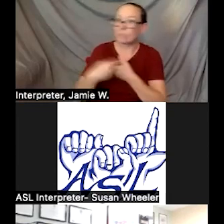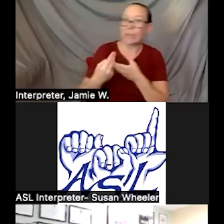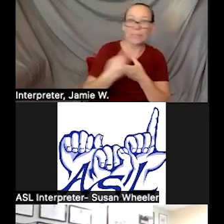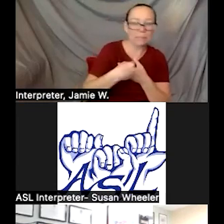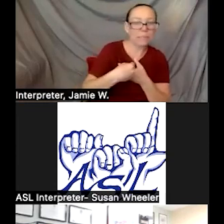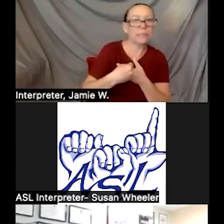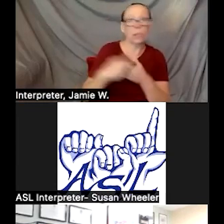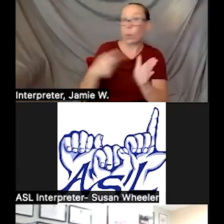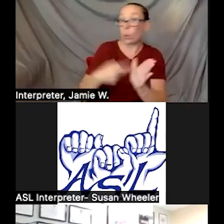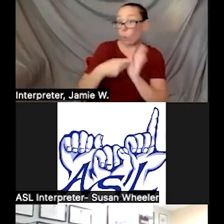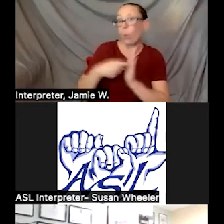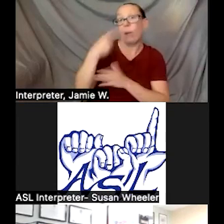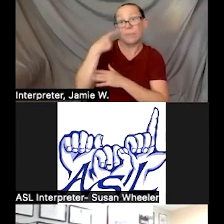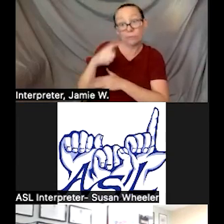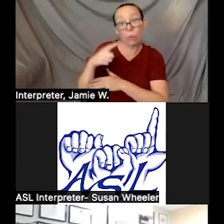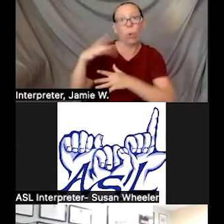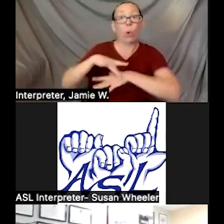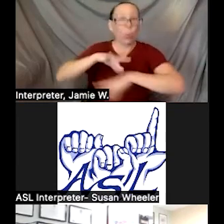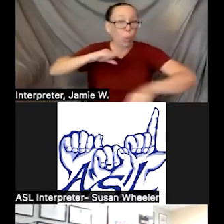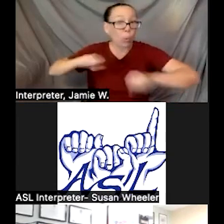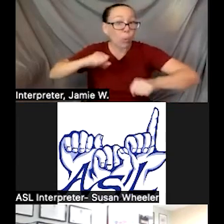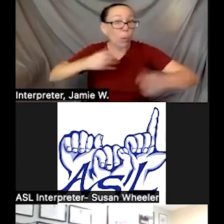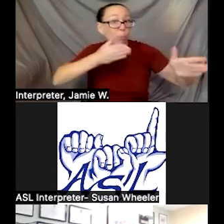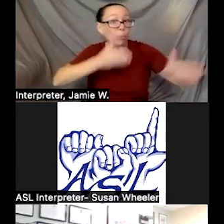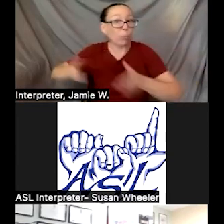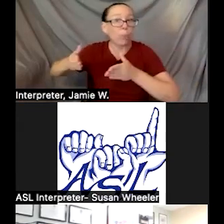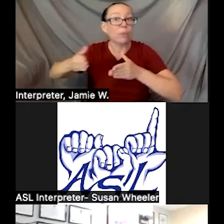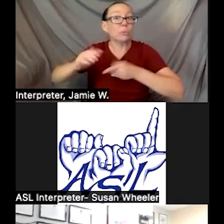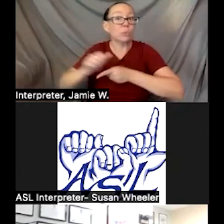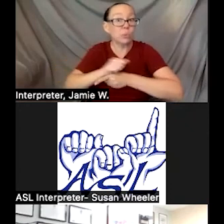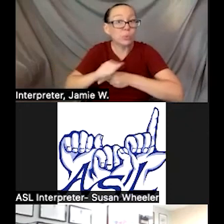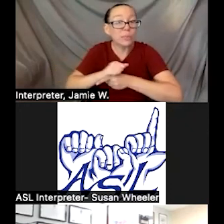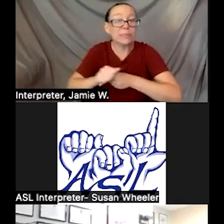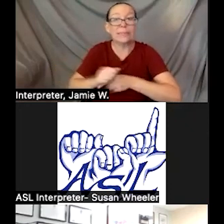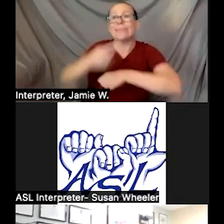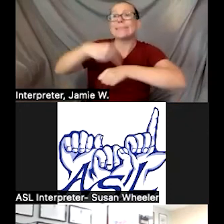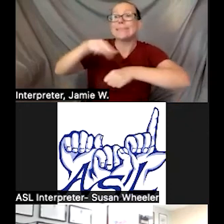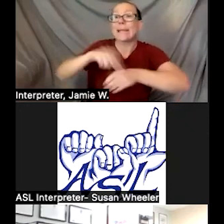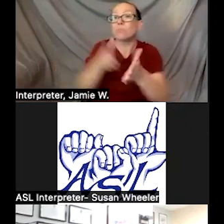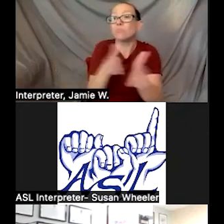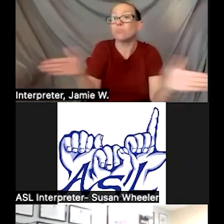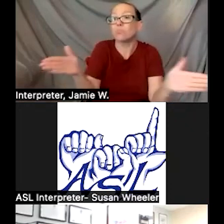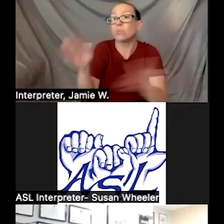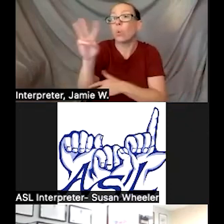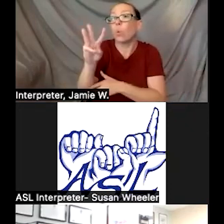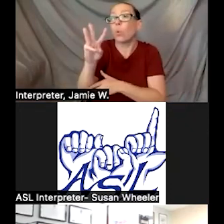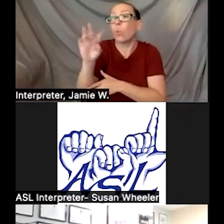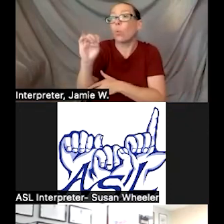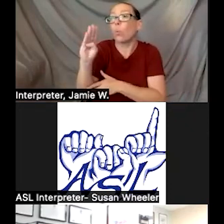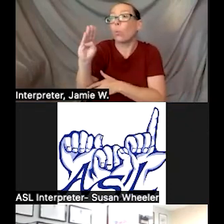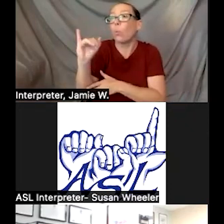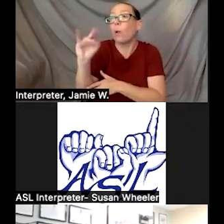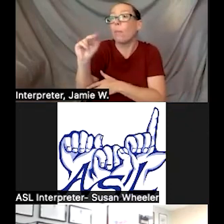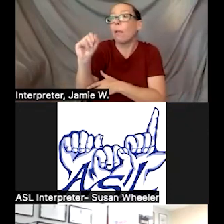doing such drills. And that is a national webinar on August 31st. And again,